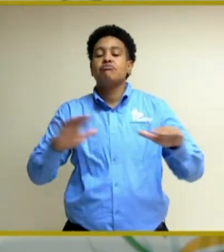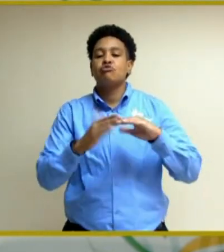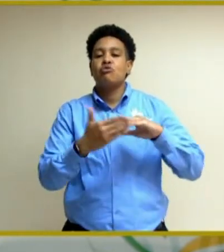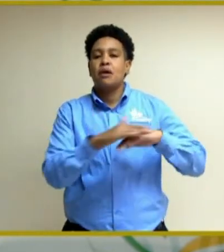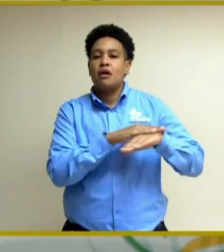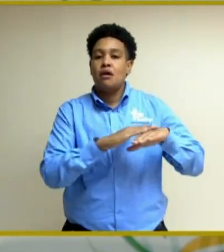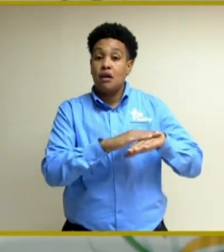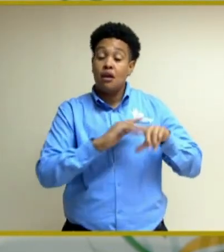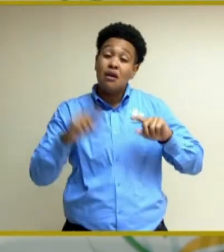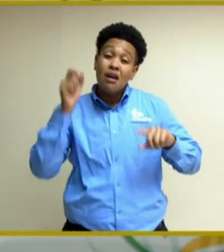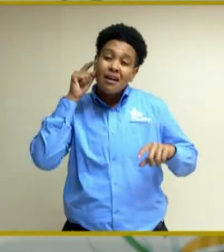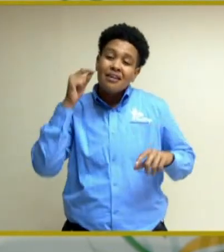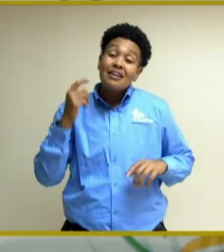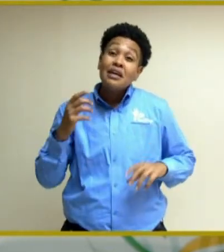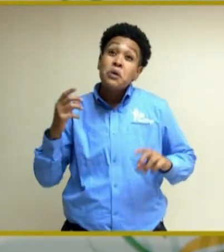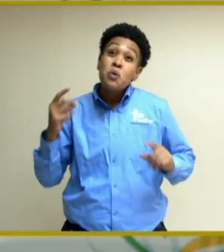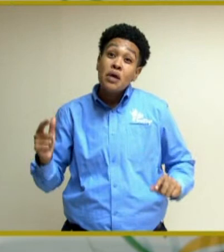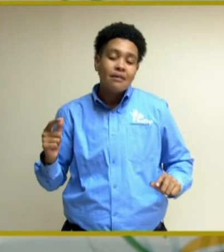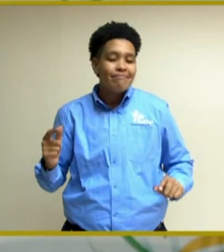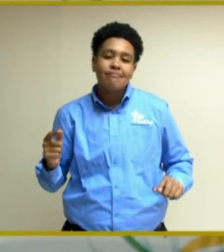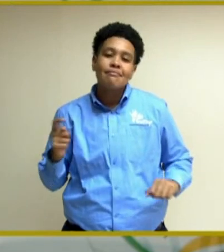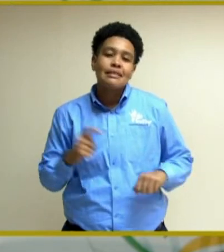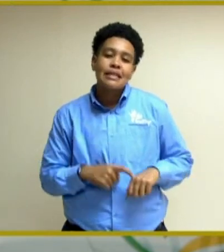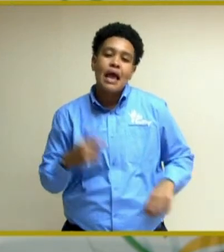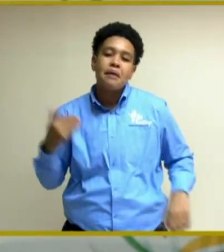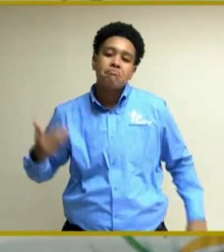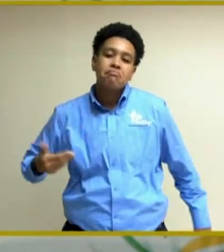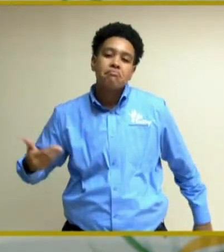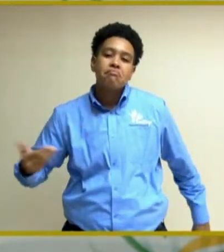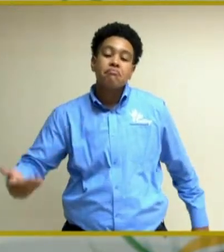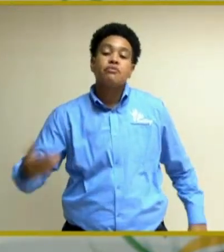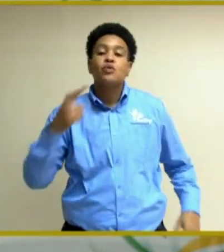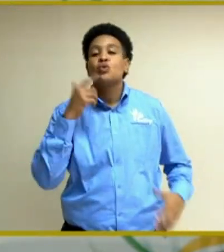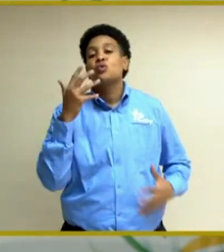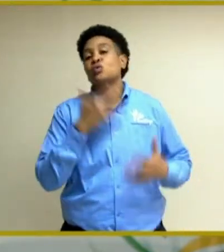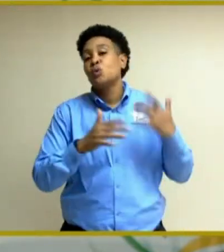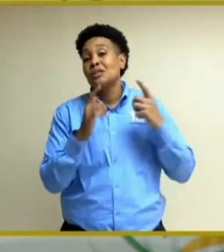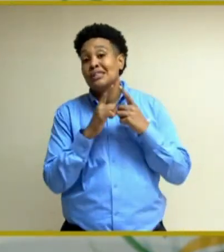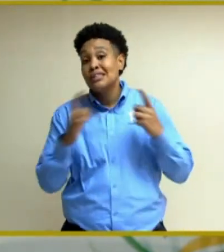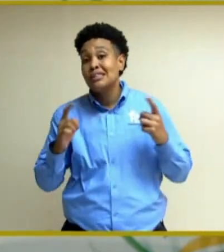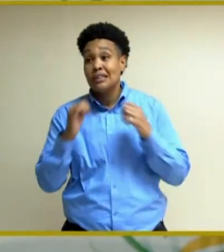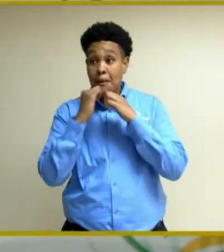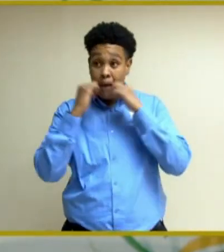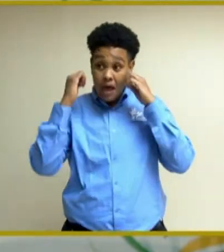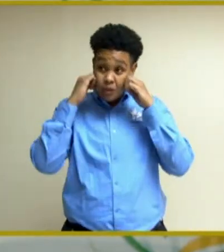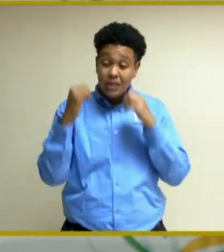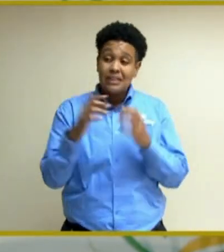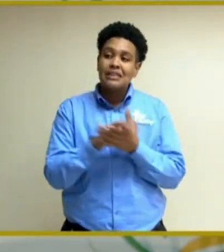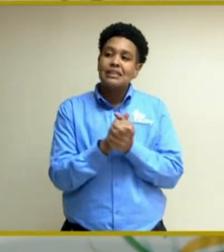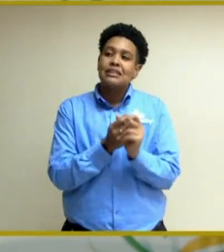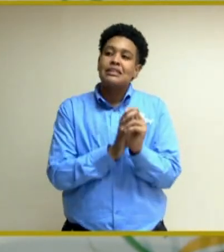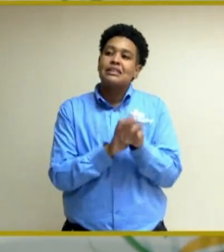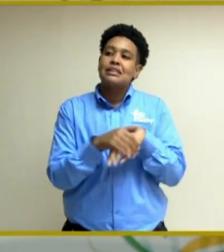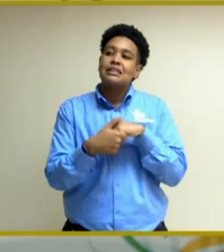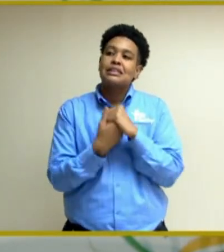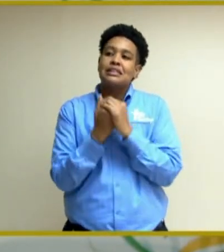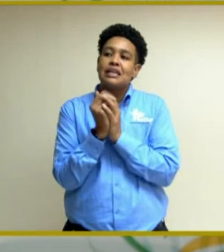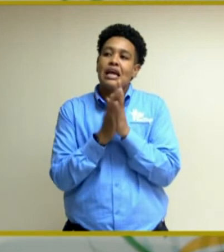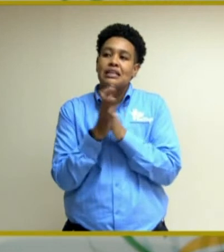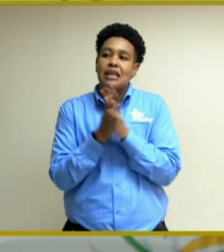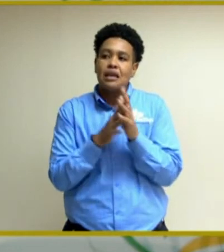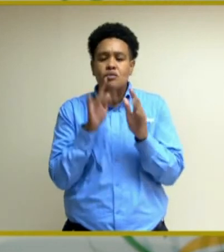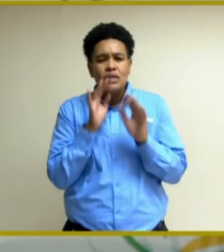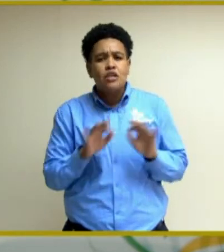going to take some time. And so the social distancing, the mask wearing, the sanitizing is going to be absolutely